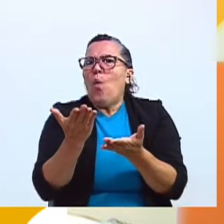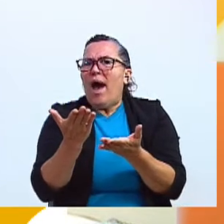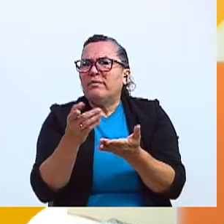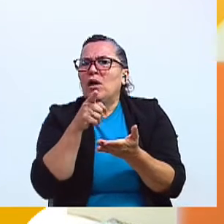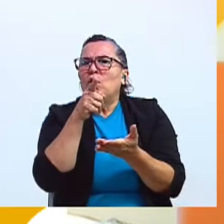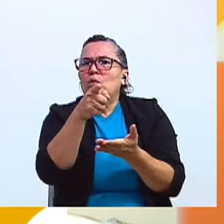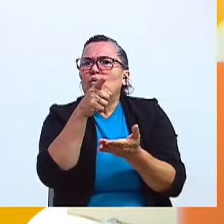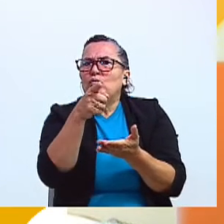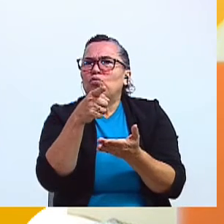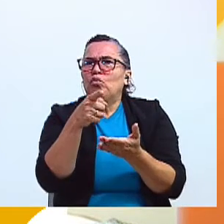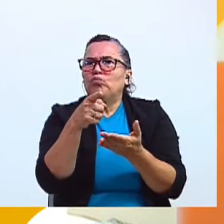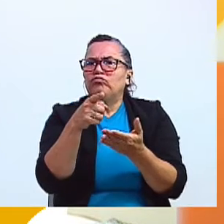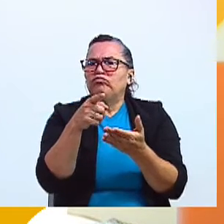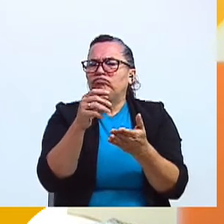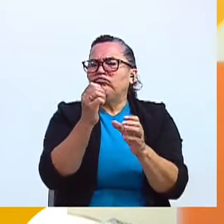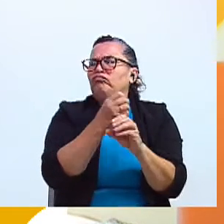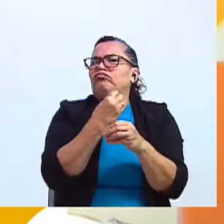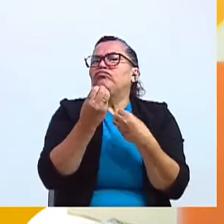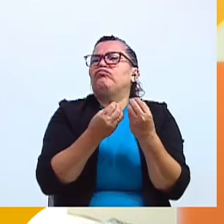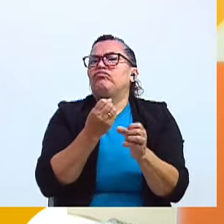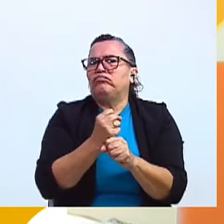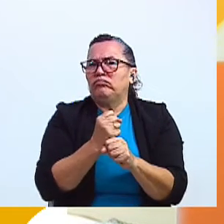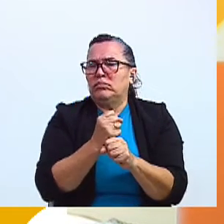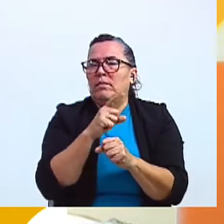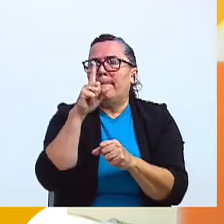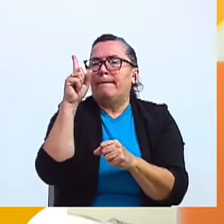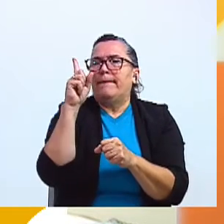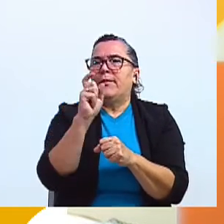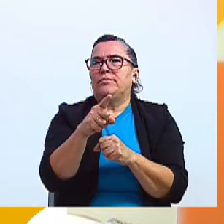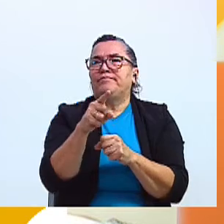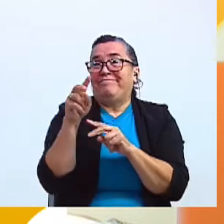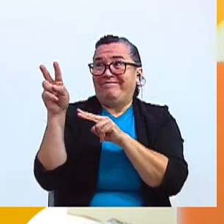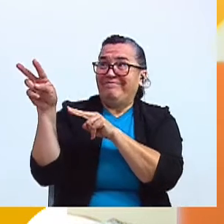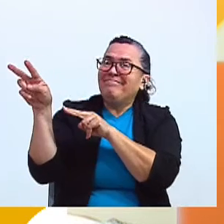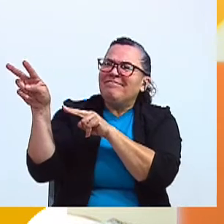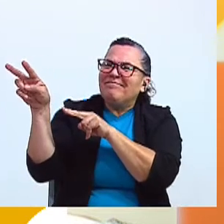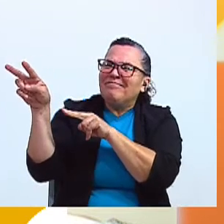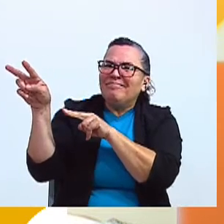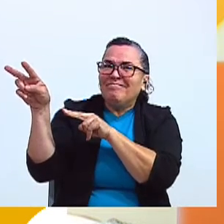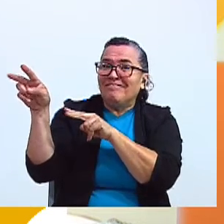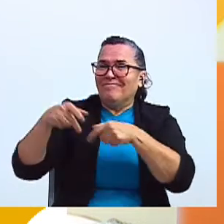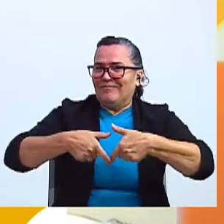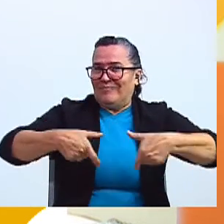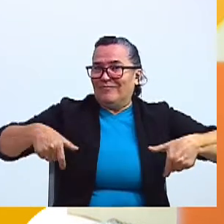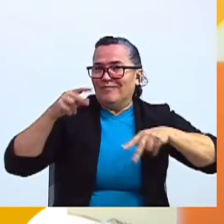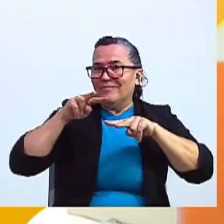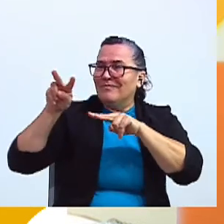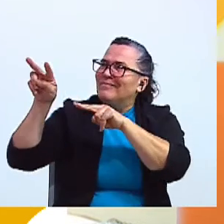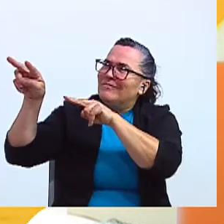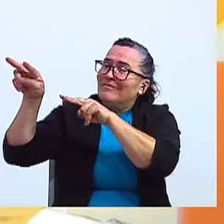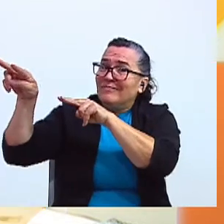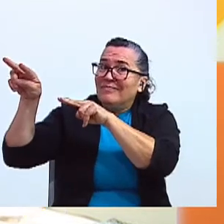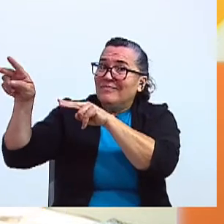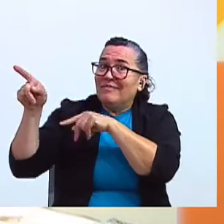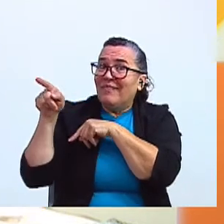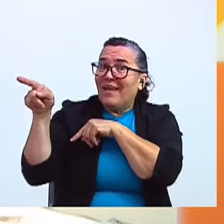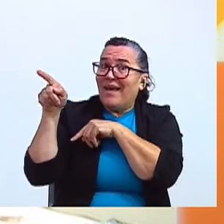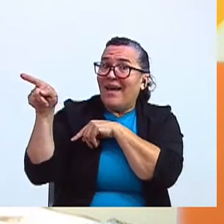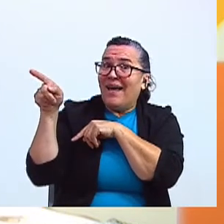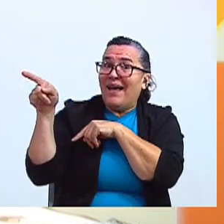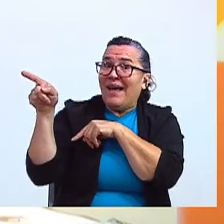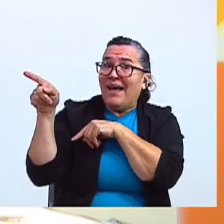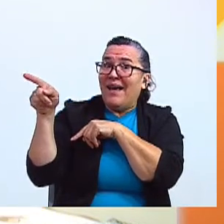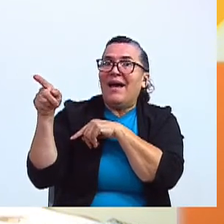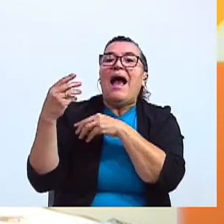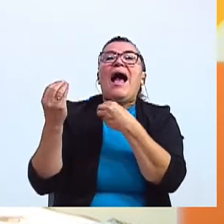to do? Very good question. Okay, you are going to do